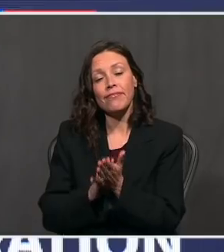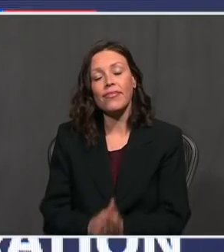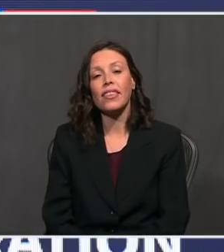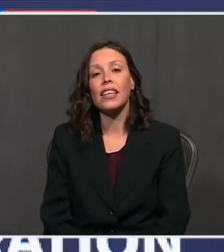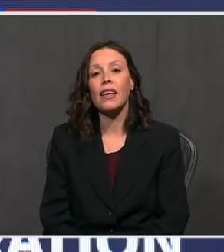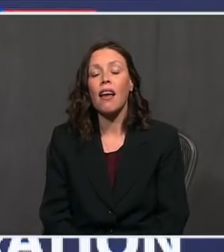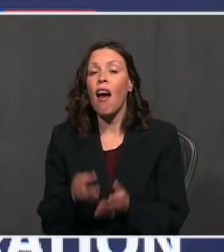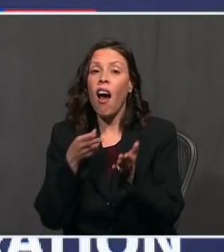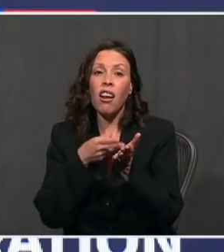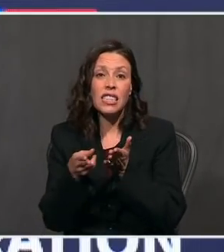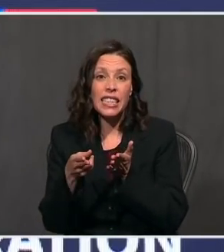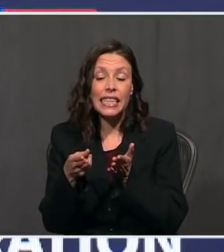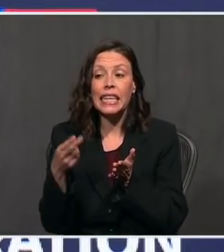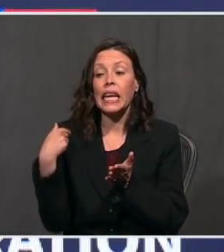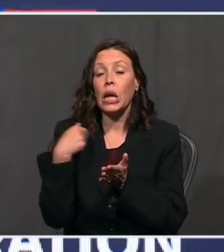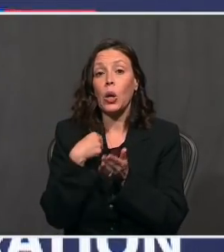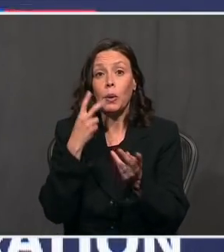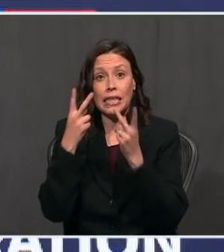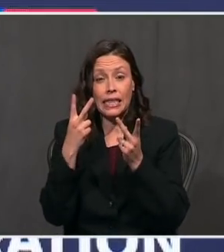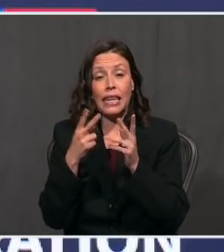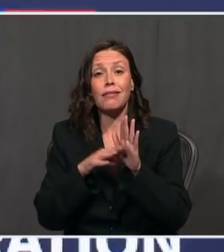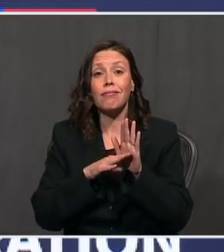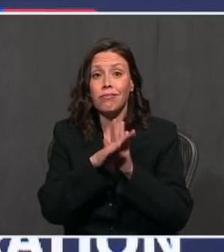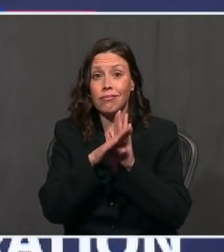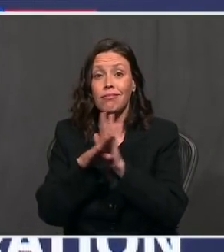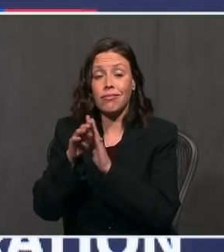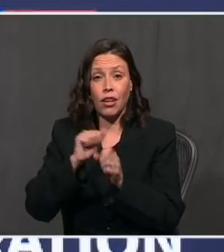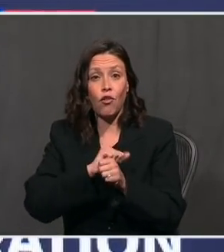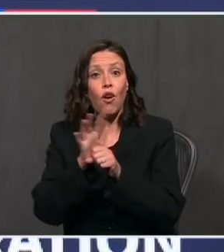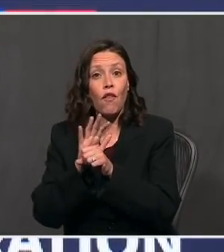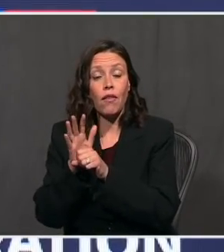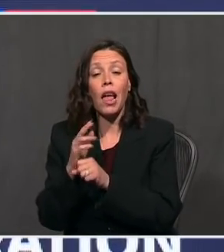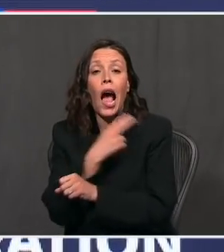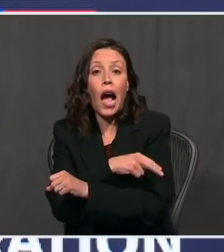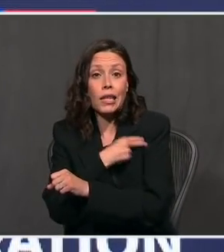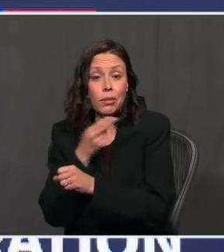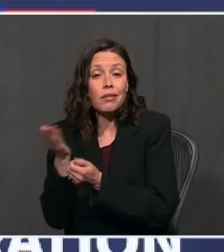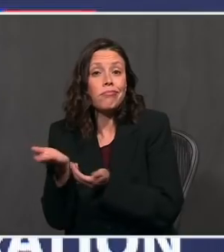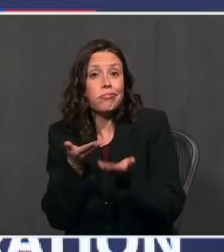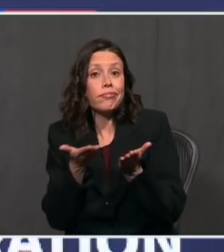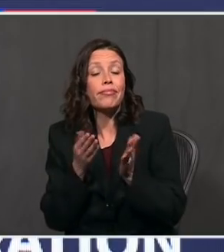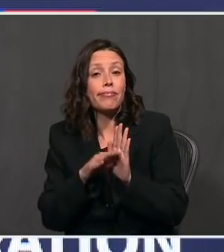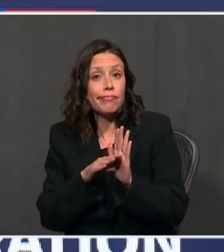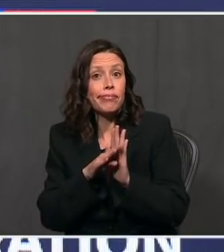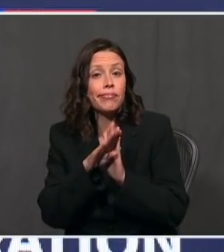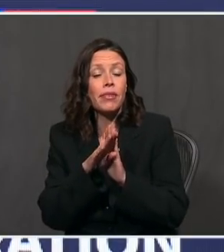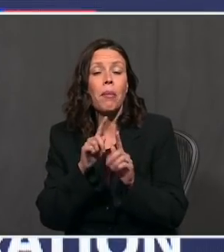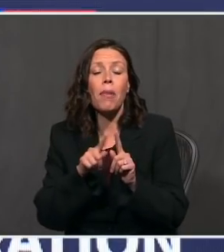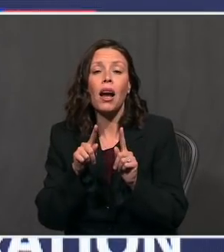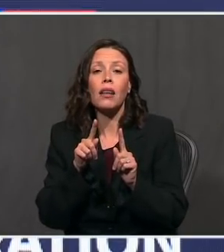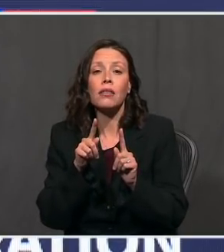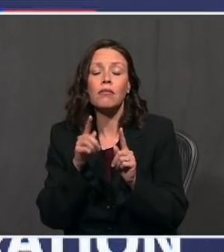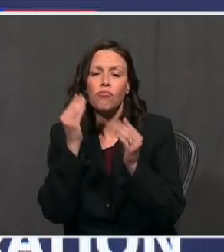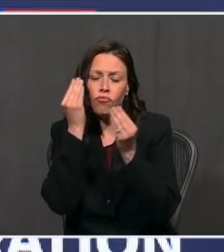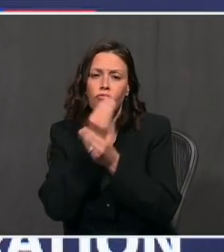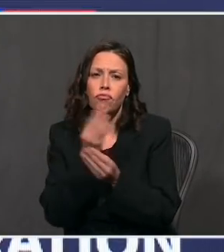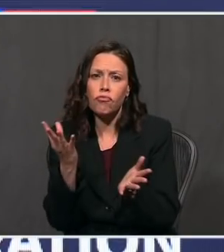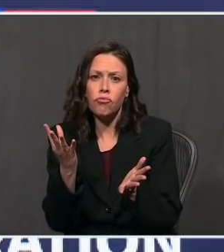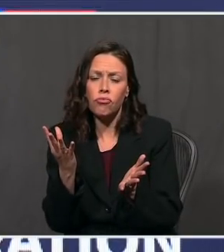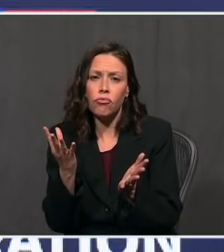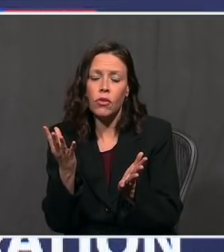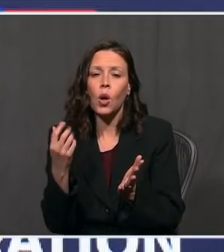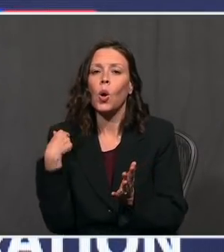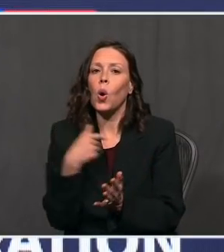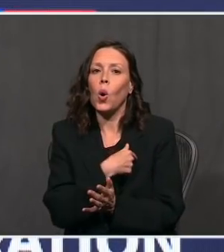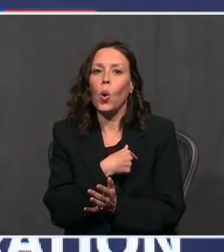And the truth is, even as we see cases rising around the country and hospitalizations rising, I want the American people to know